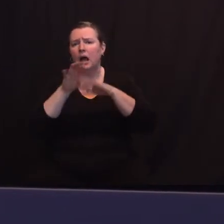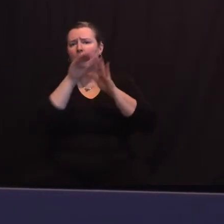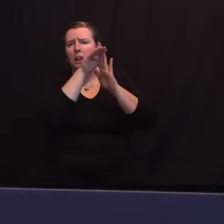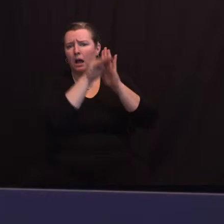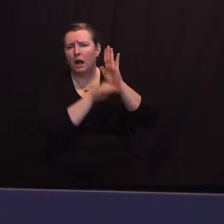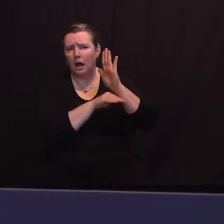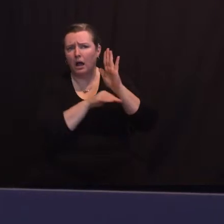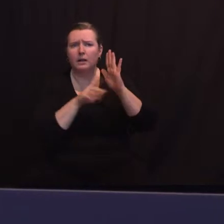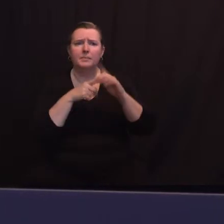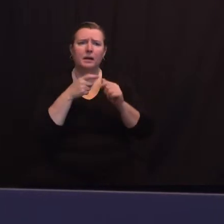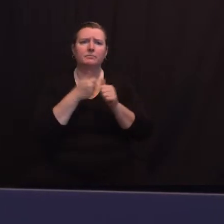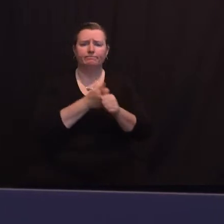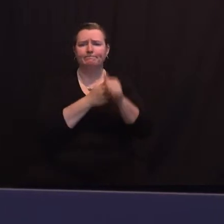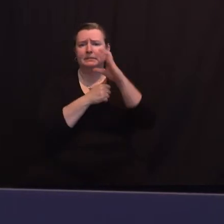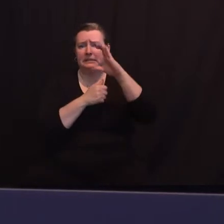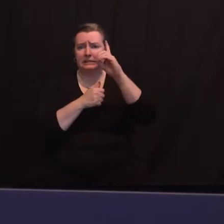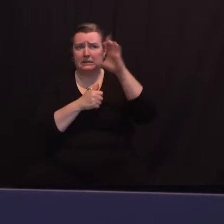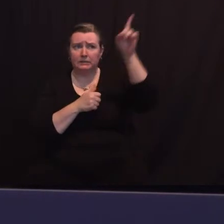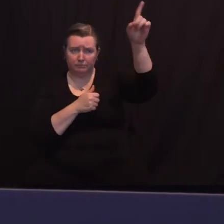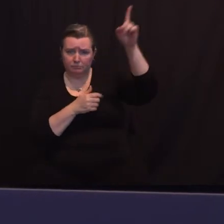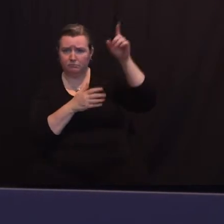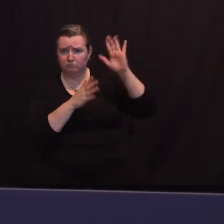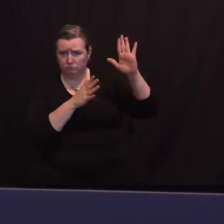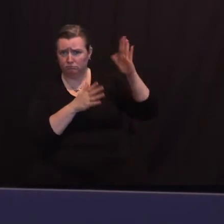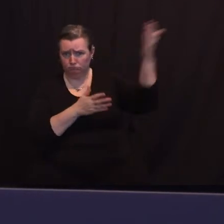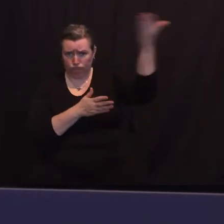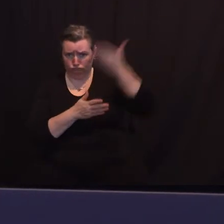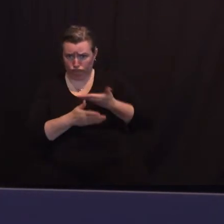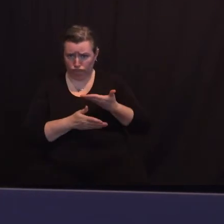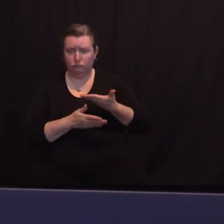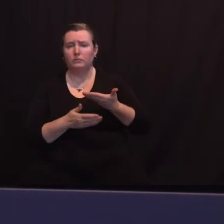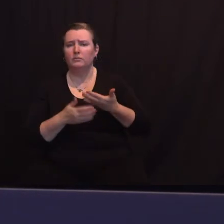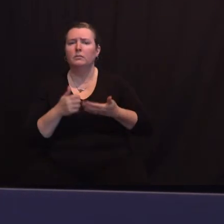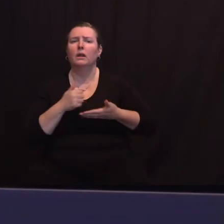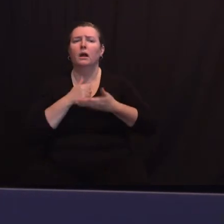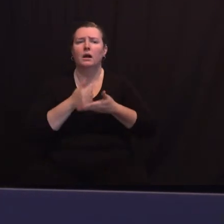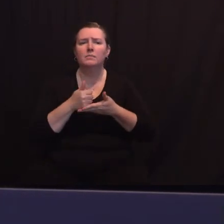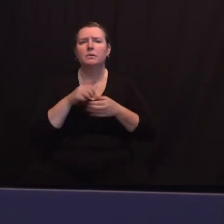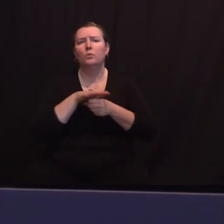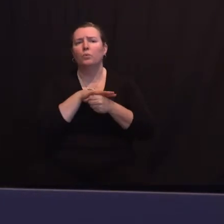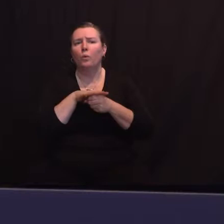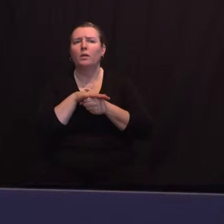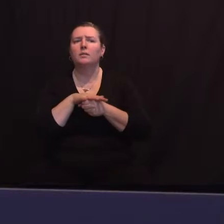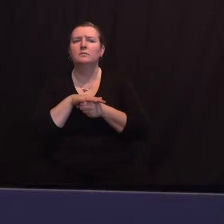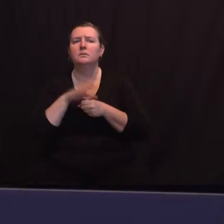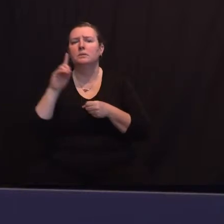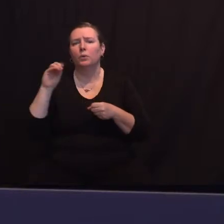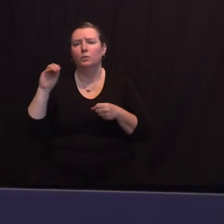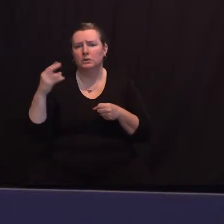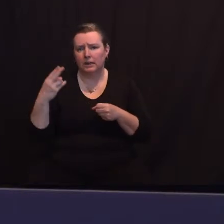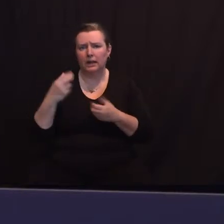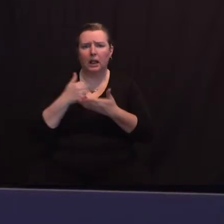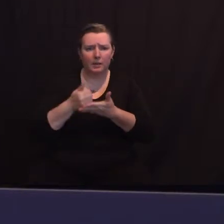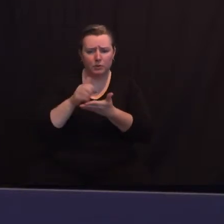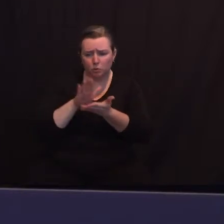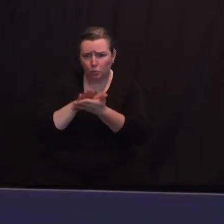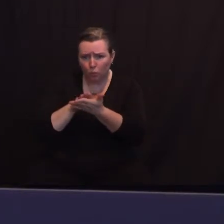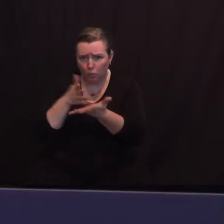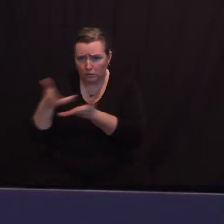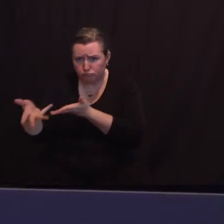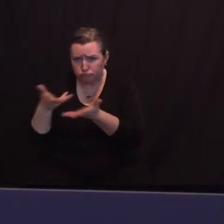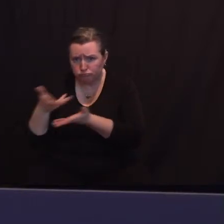help local health departments assist their schools in providing safe environment for students and staff. Based on available